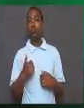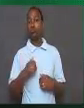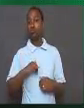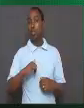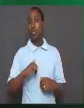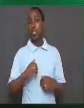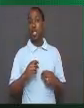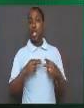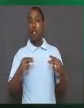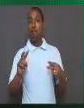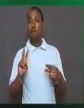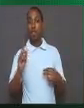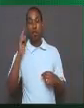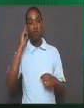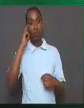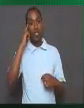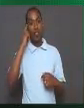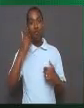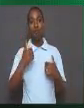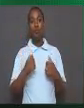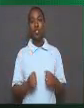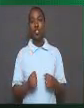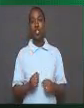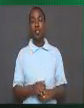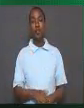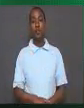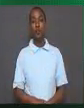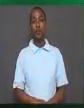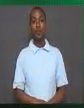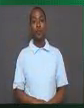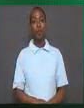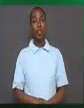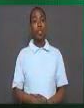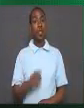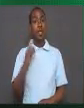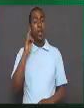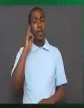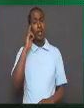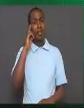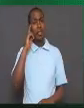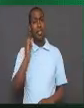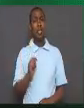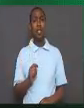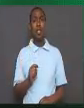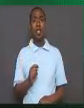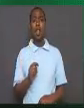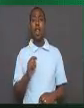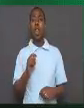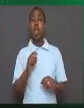veins, venules, and the vena cava by thinking of the letter